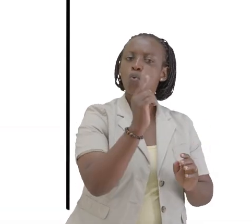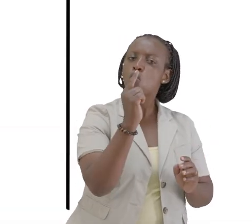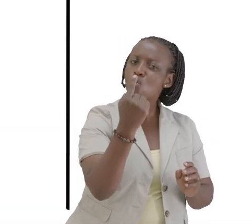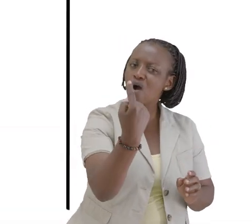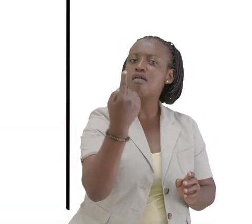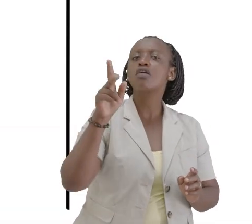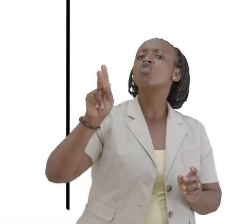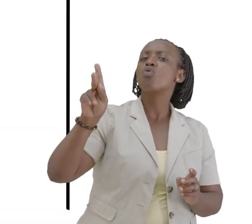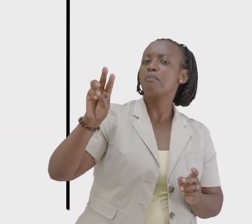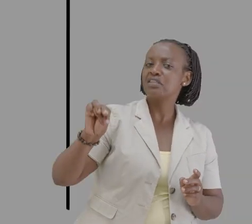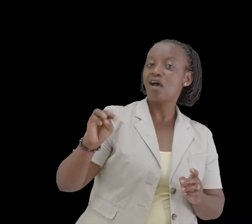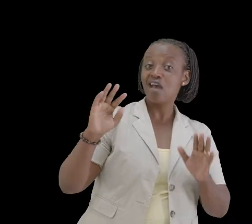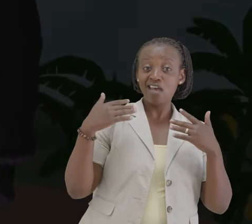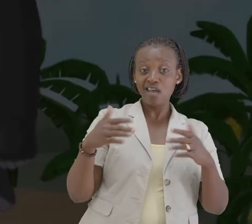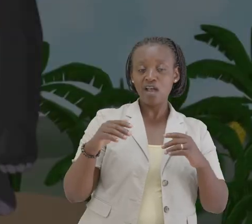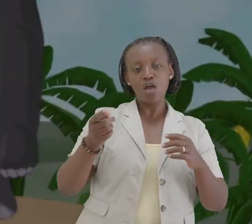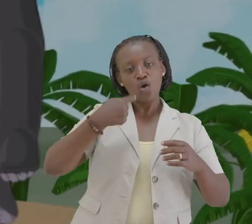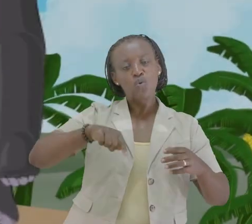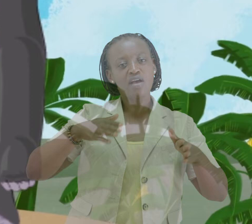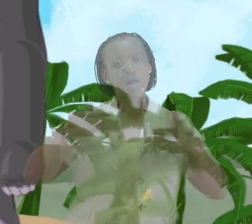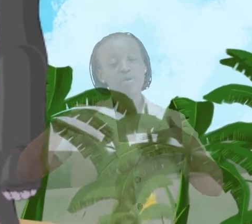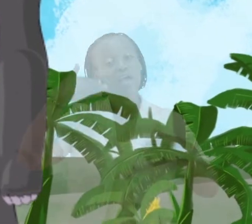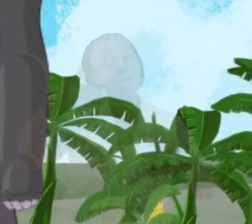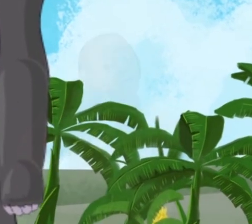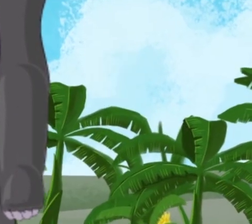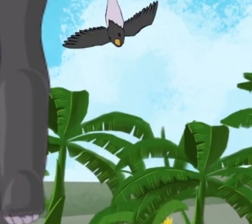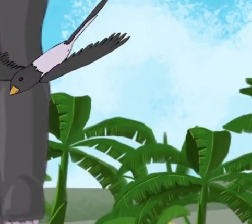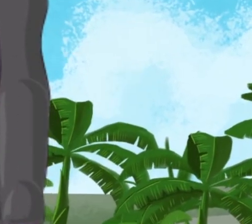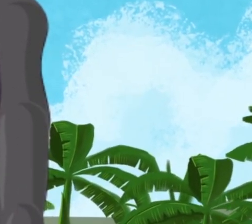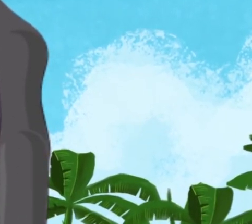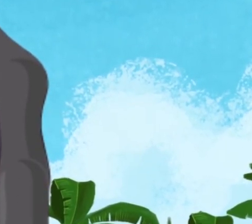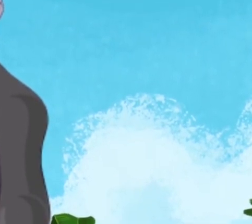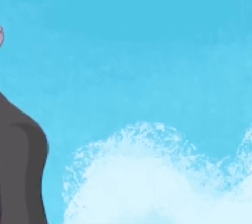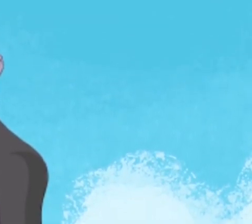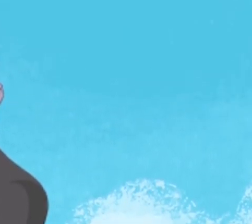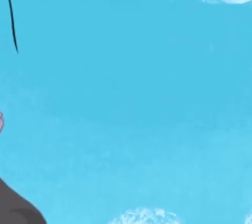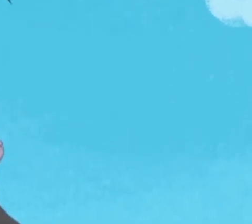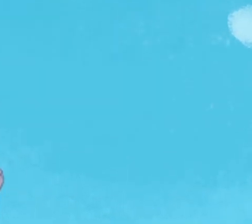1 kilometer. We are happy every time.